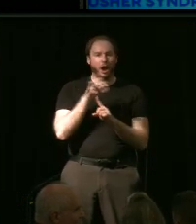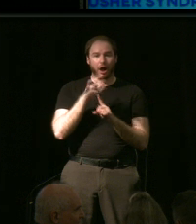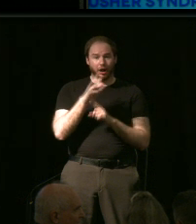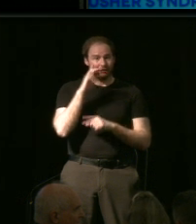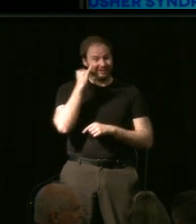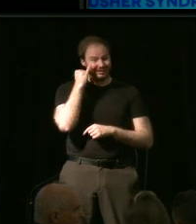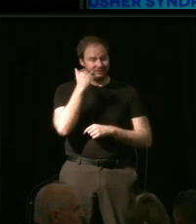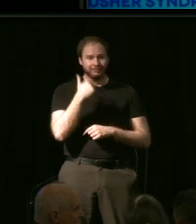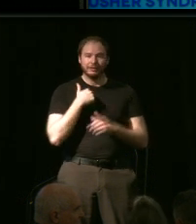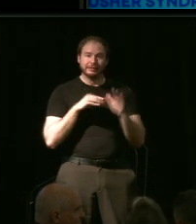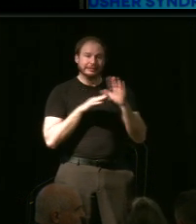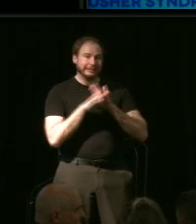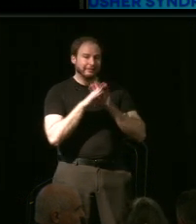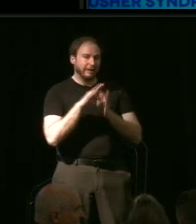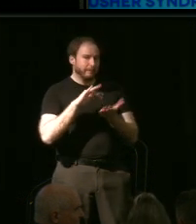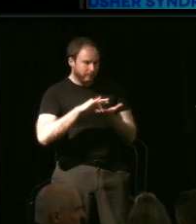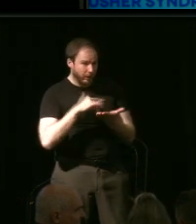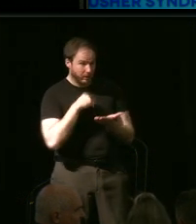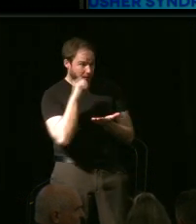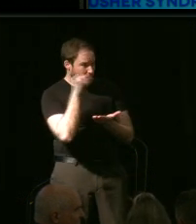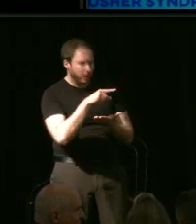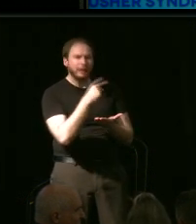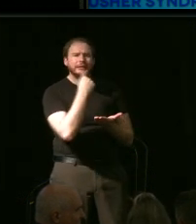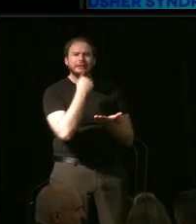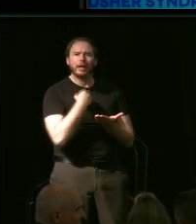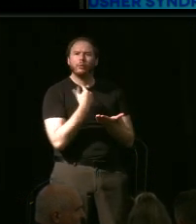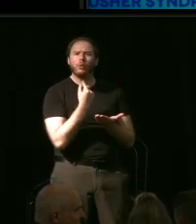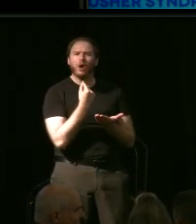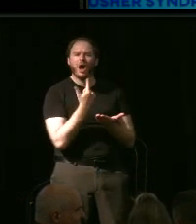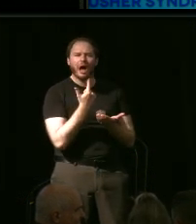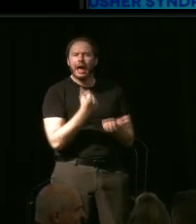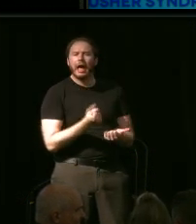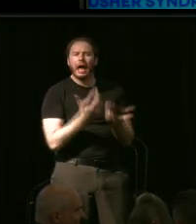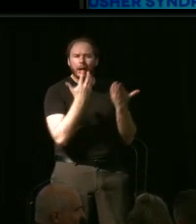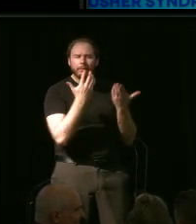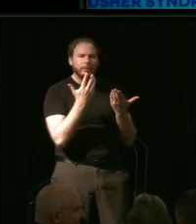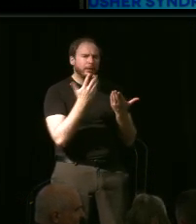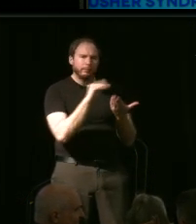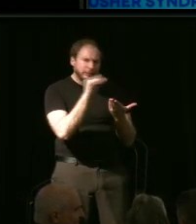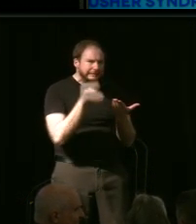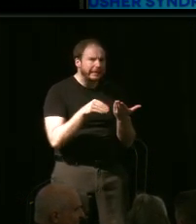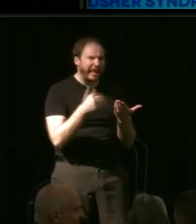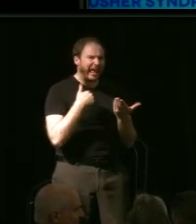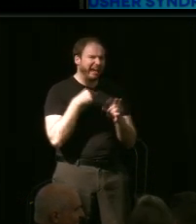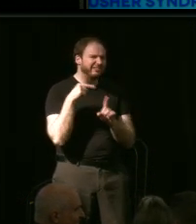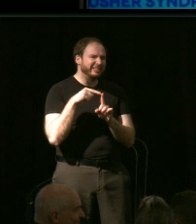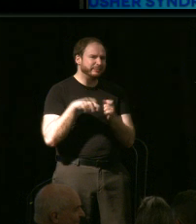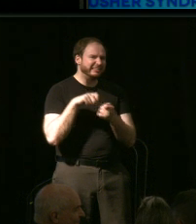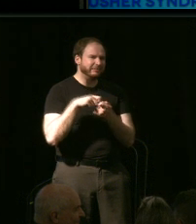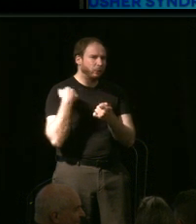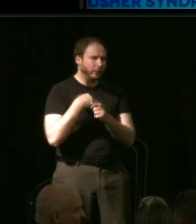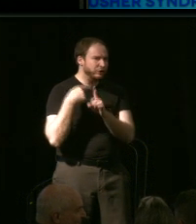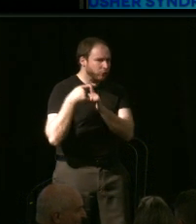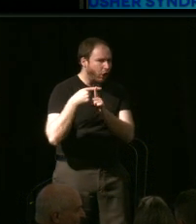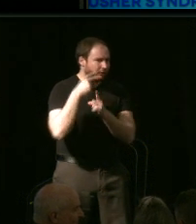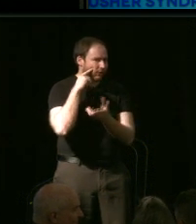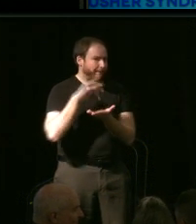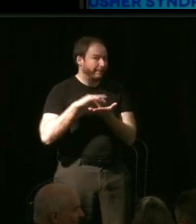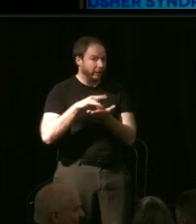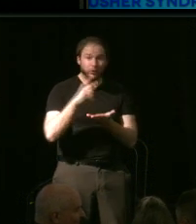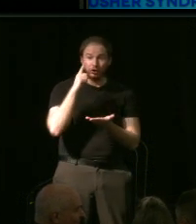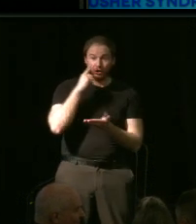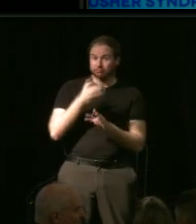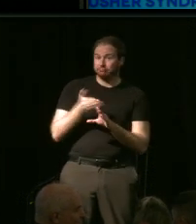developers ask is, can you tell us the number of individuals with this specific type of Usher syndrome? Because as you've heard a